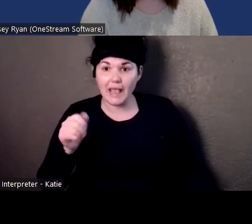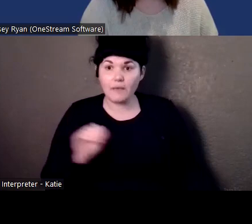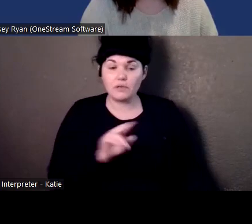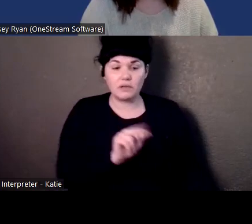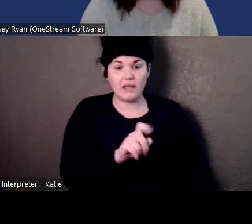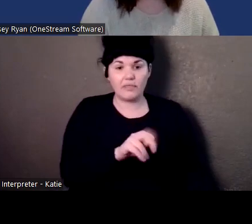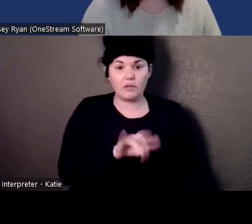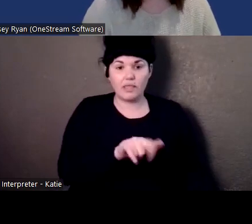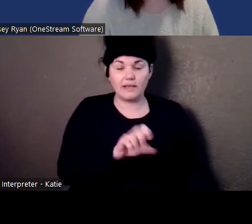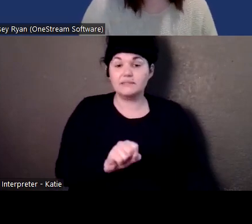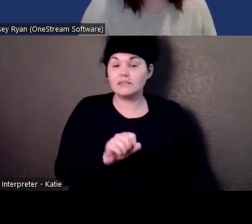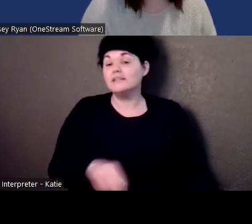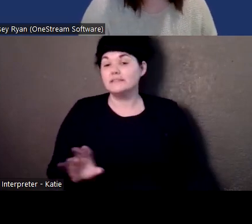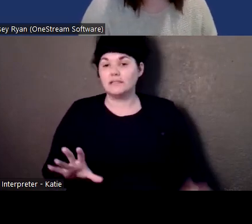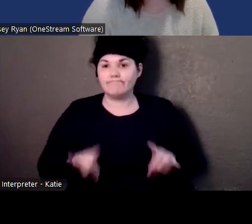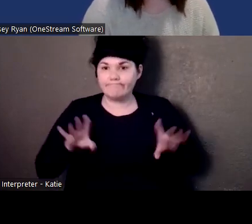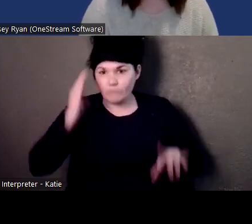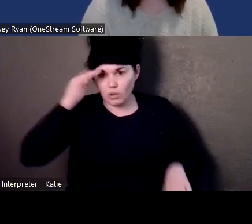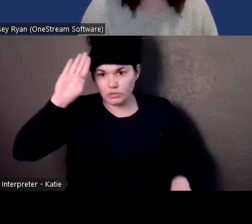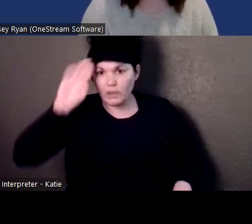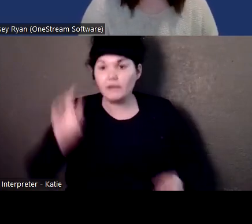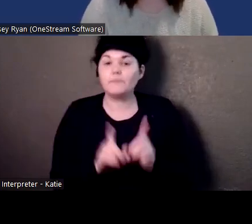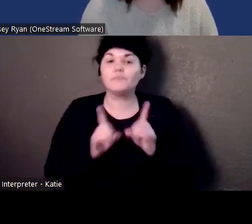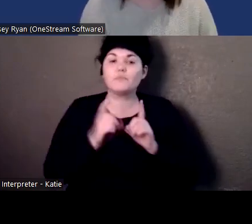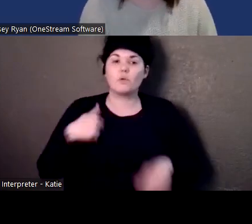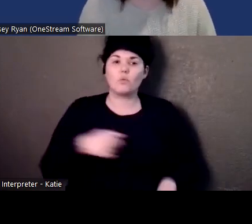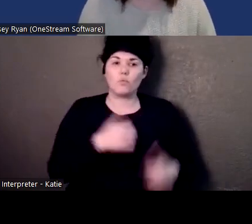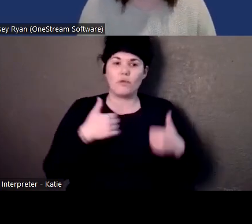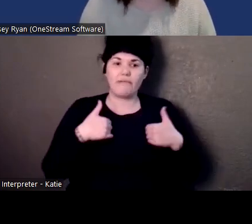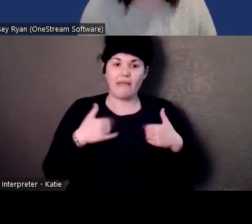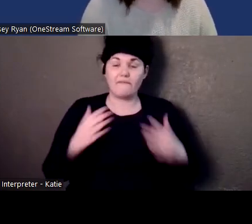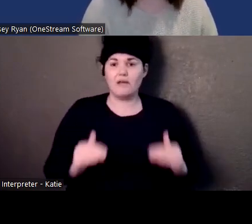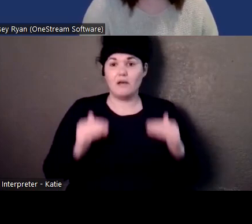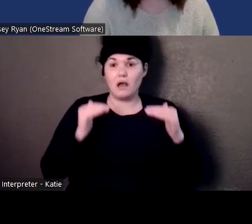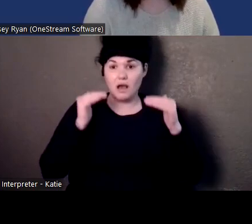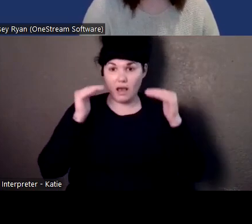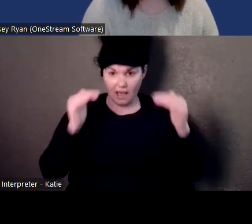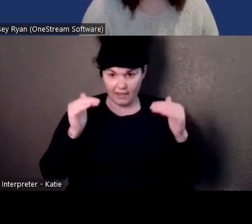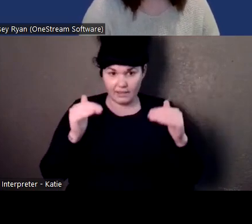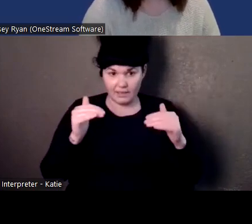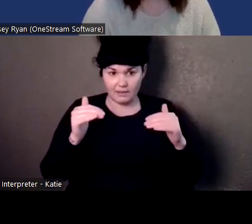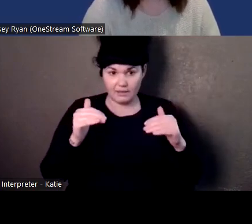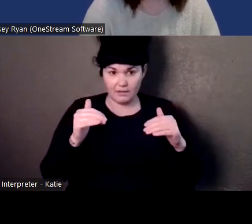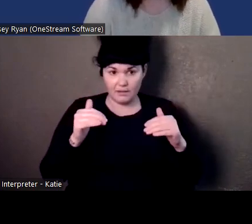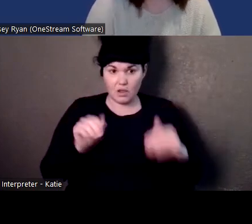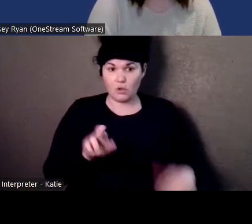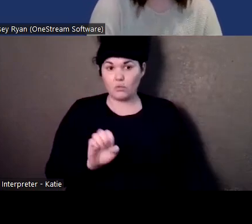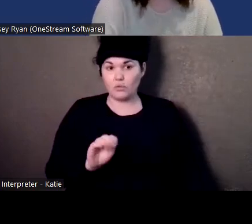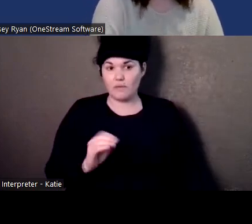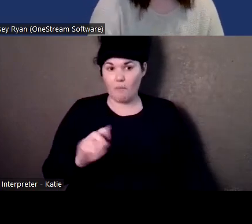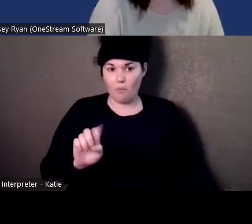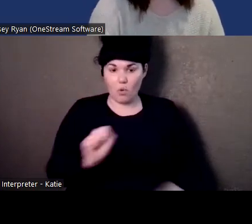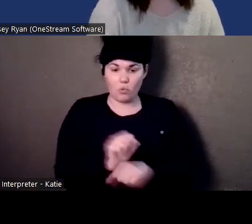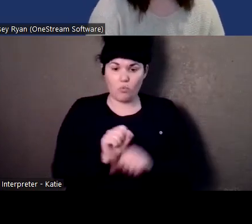Melbourne, Australia. And then, as I mentioned, we do have a highly remote workforce. So a good majority of our employees now are